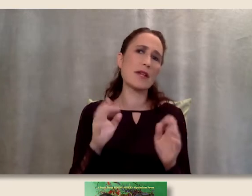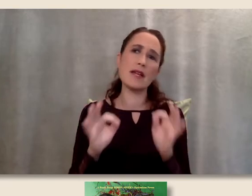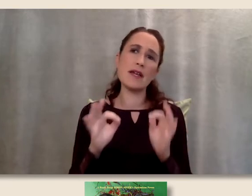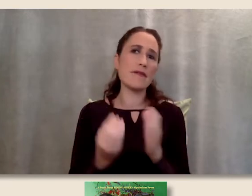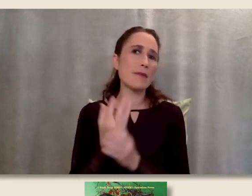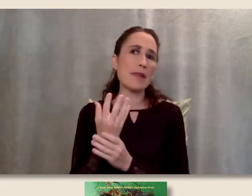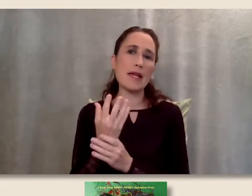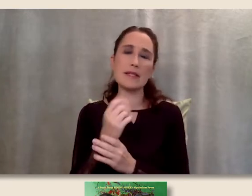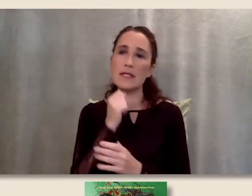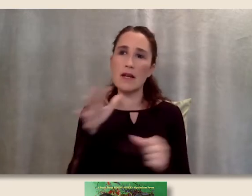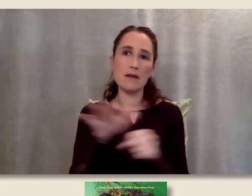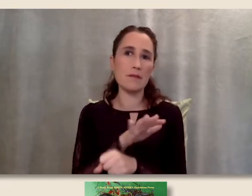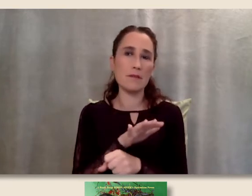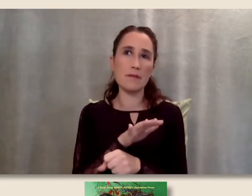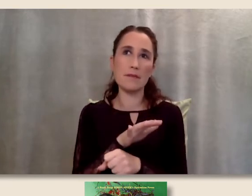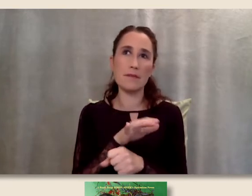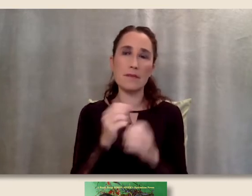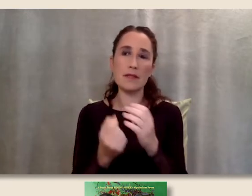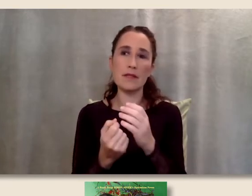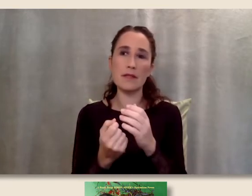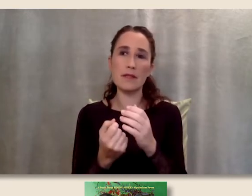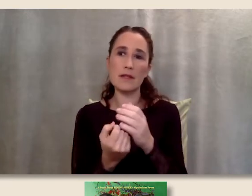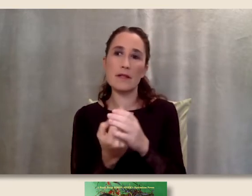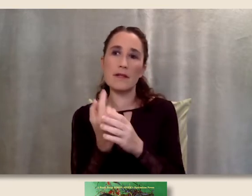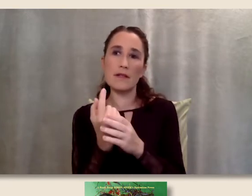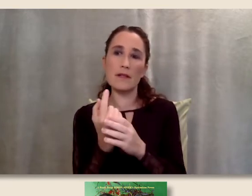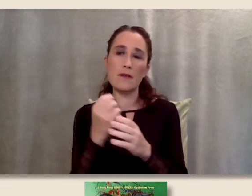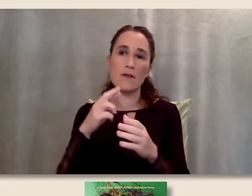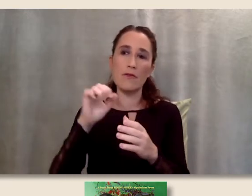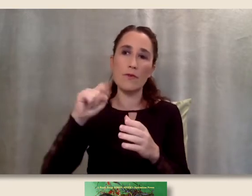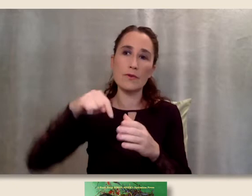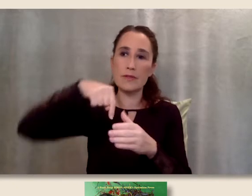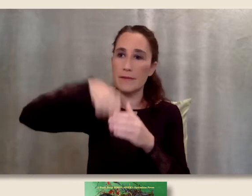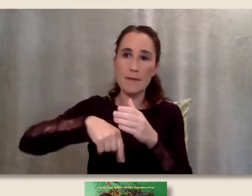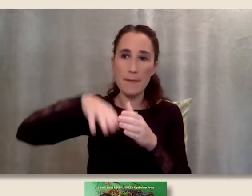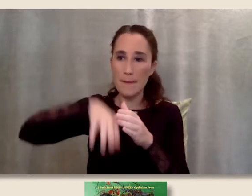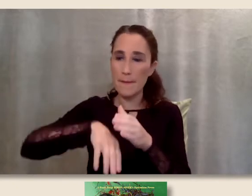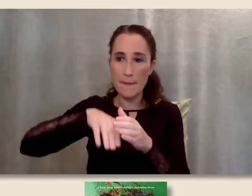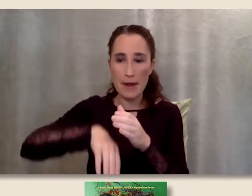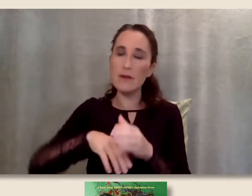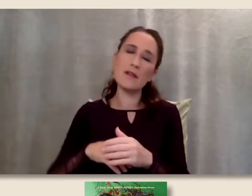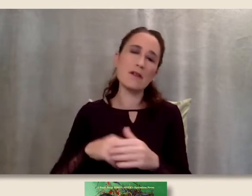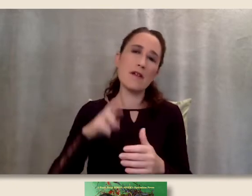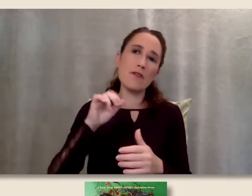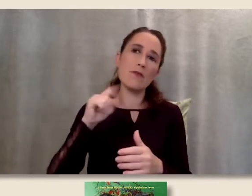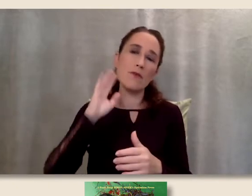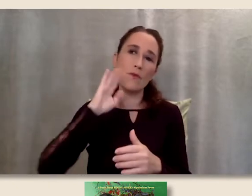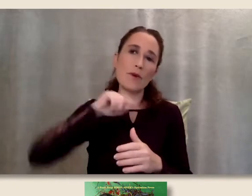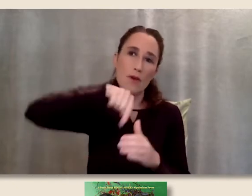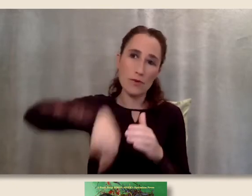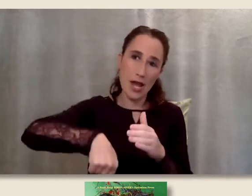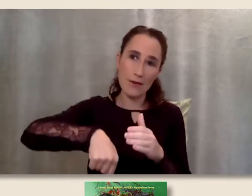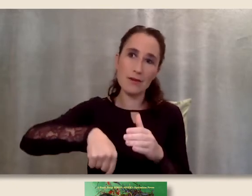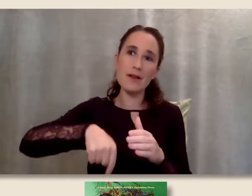is not totally upright or if the root is not totally buried, because the root is going to find its way down and the leaves are going to